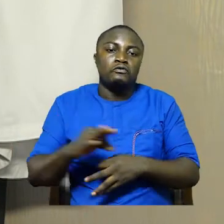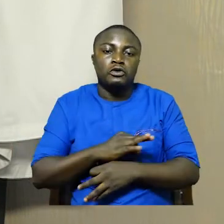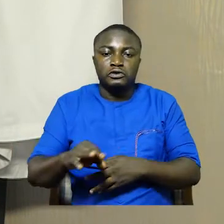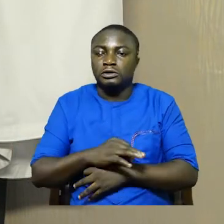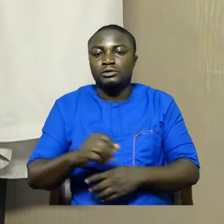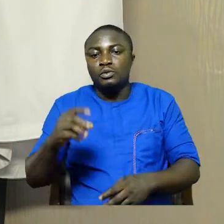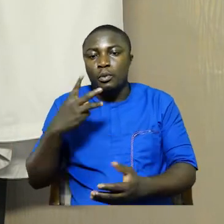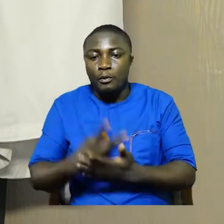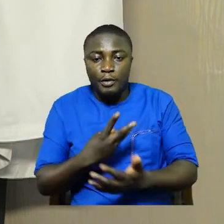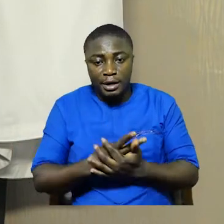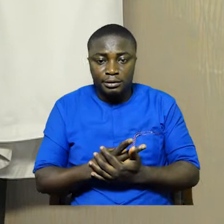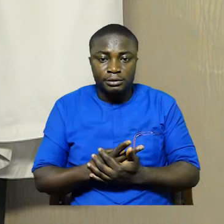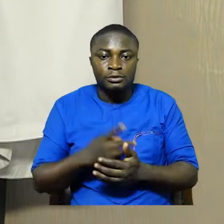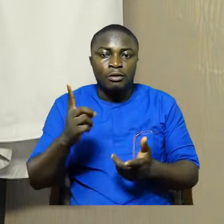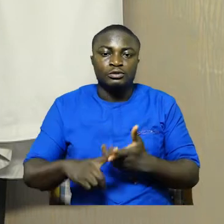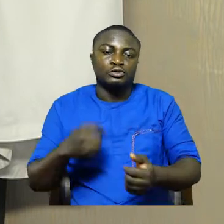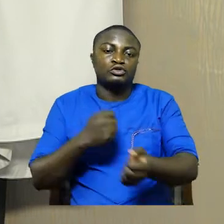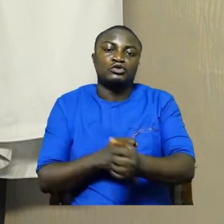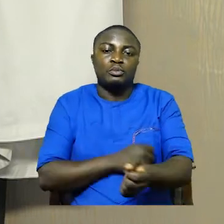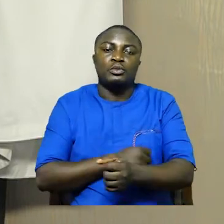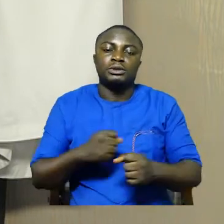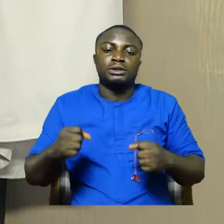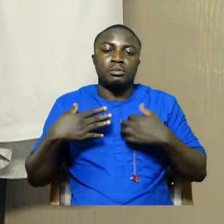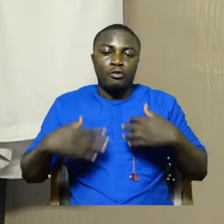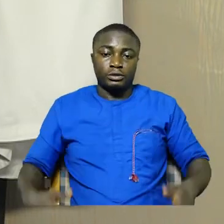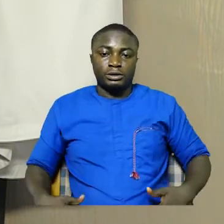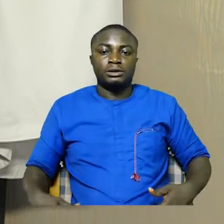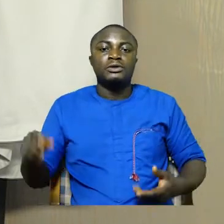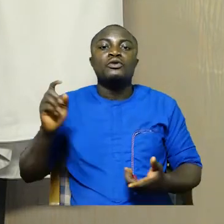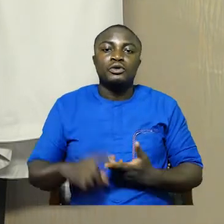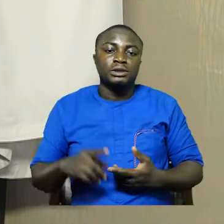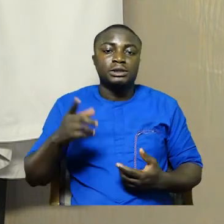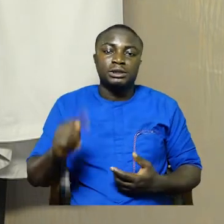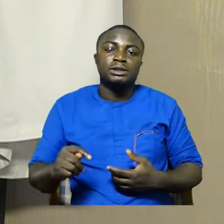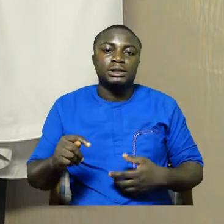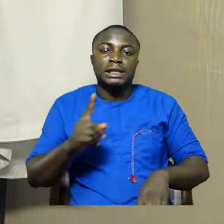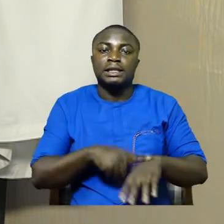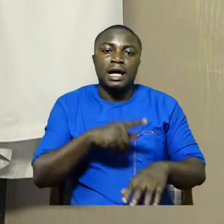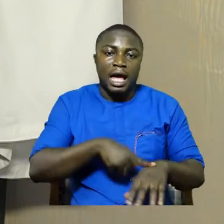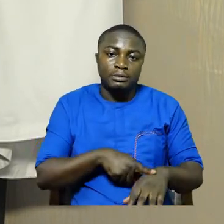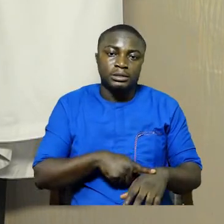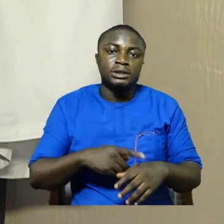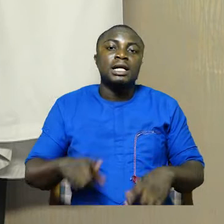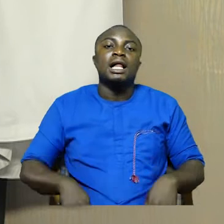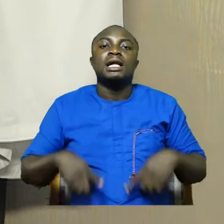functioning, you know, until to support the system until such a time when